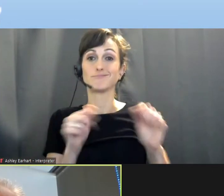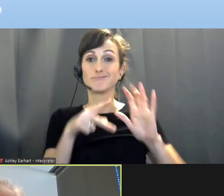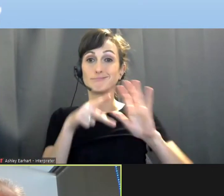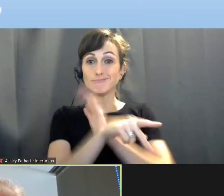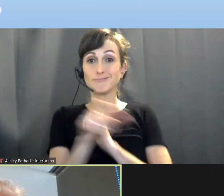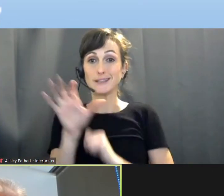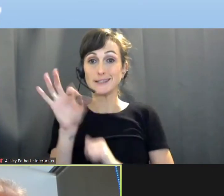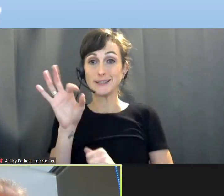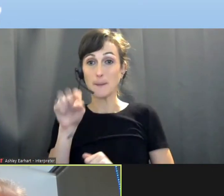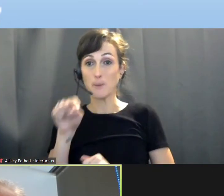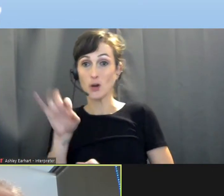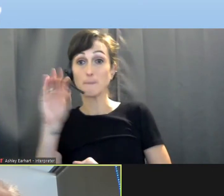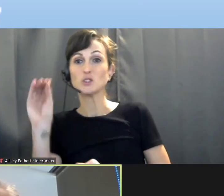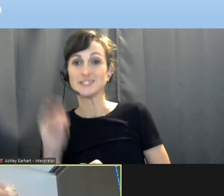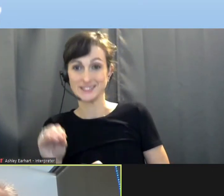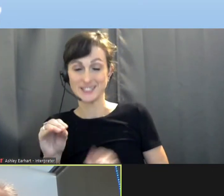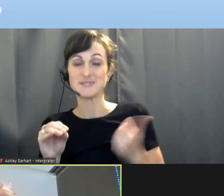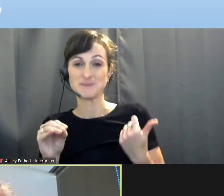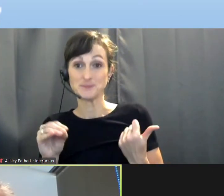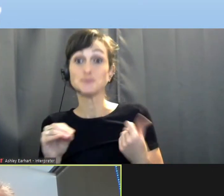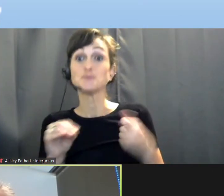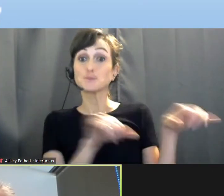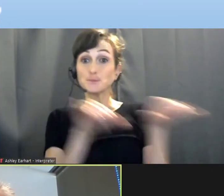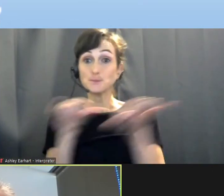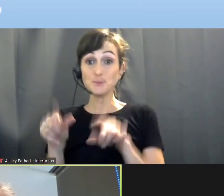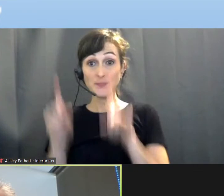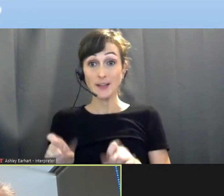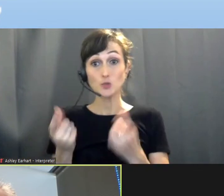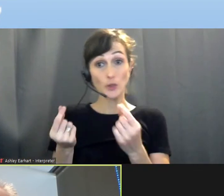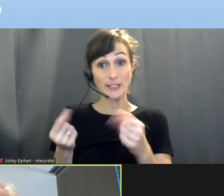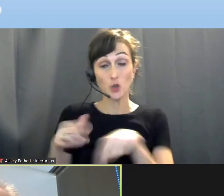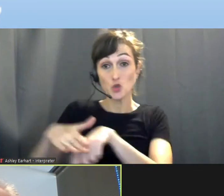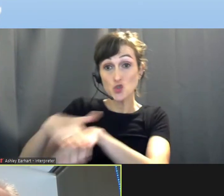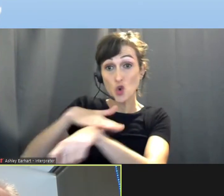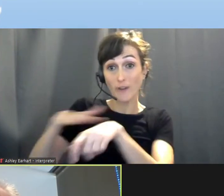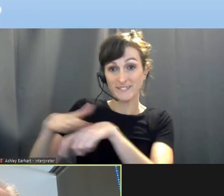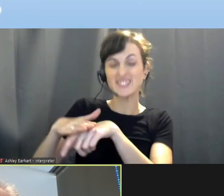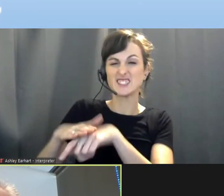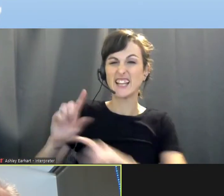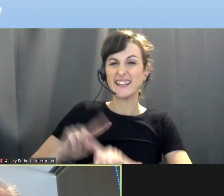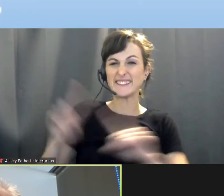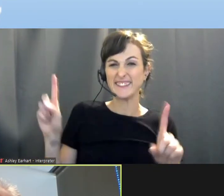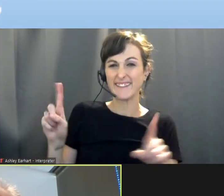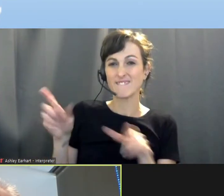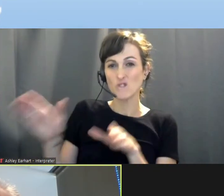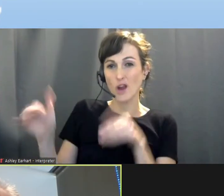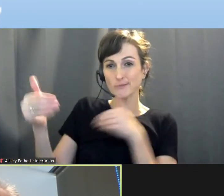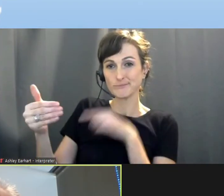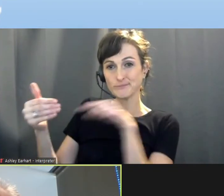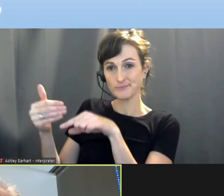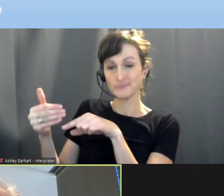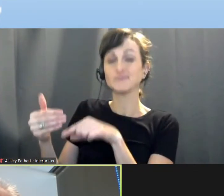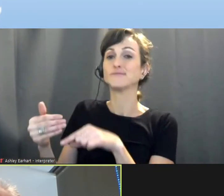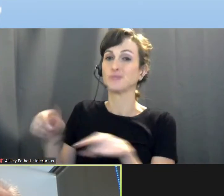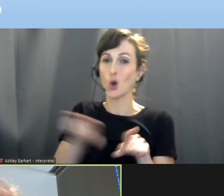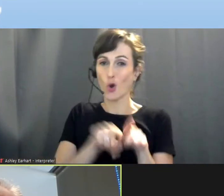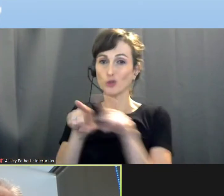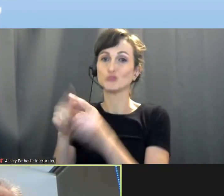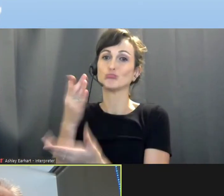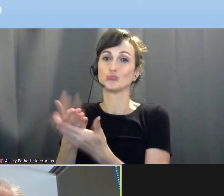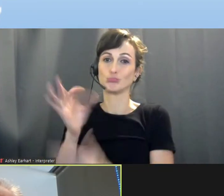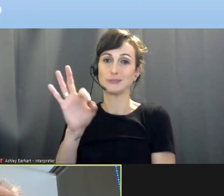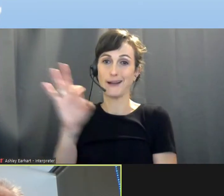did a similar test on surfaces as well in a different lab setting, and also proved a